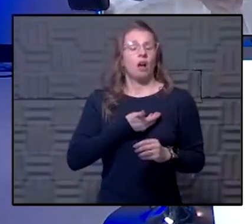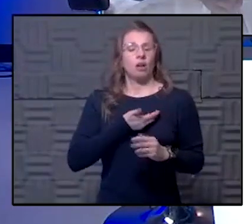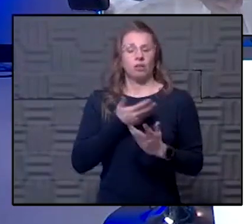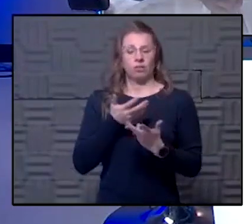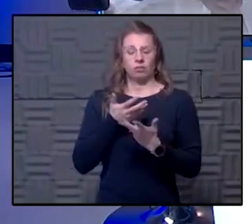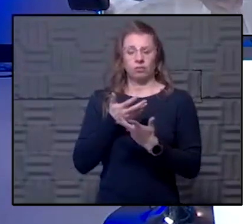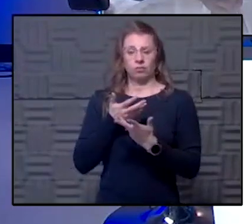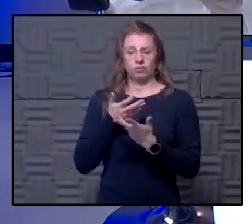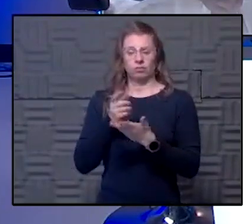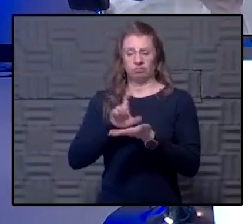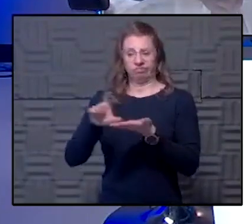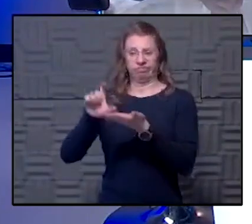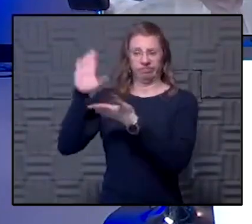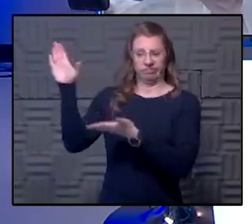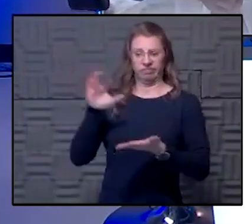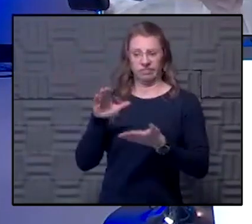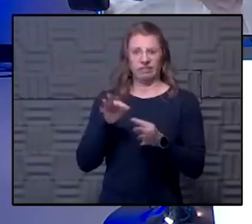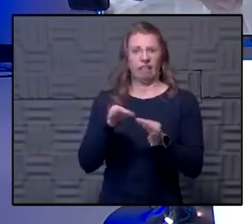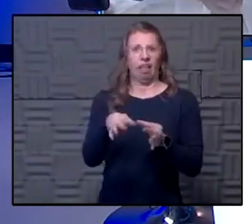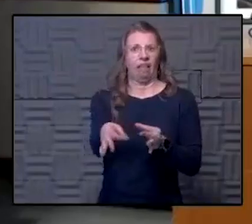delays in shipment and that kind of thing.